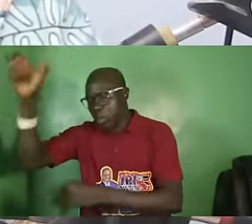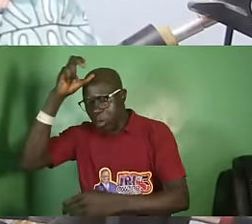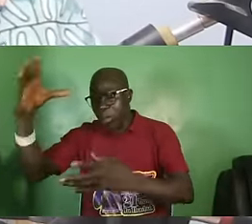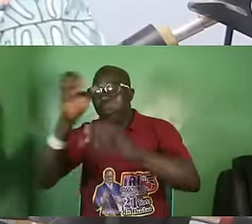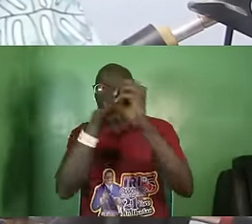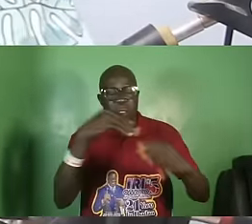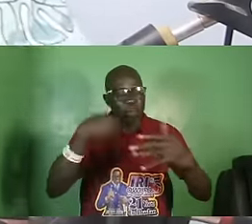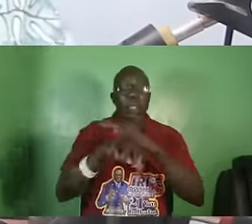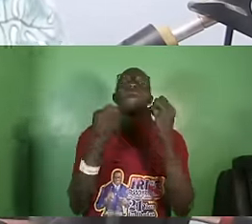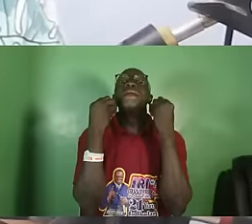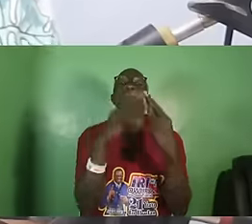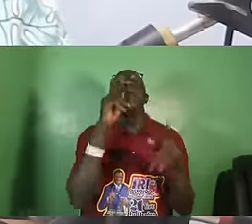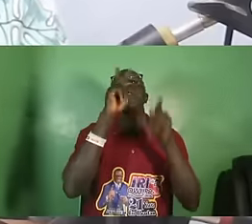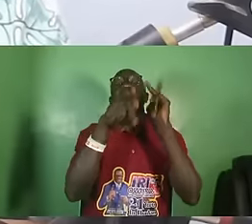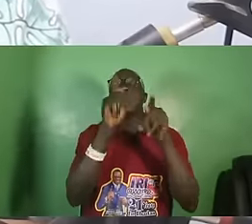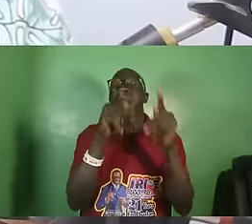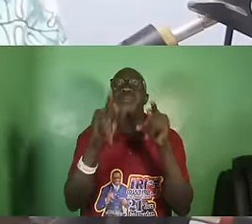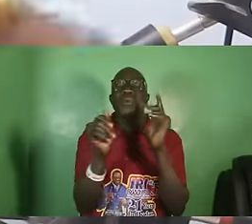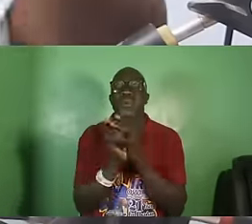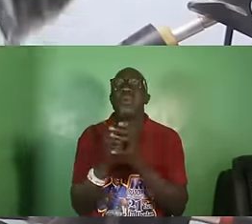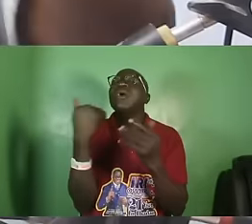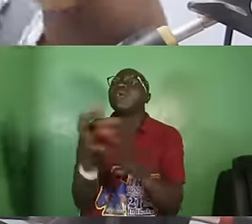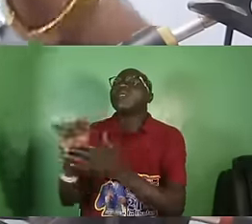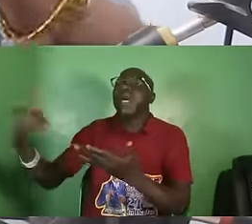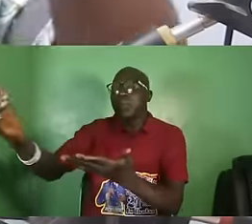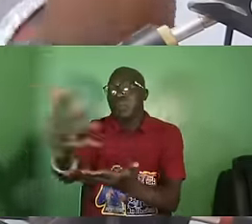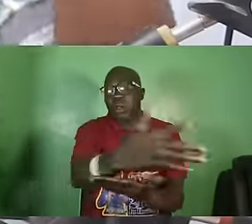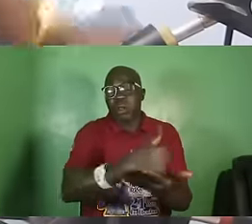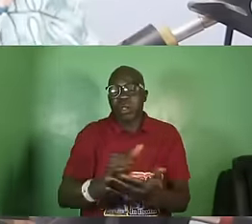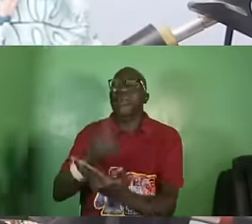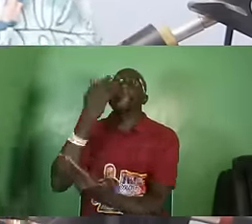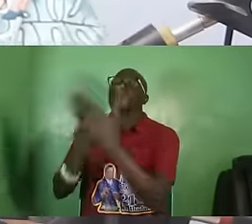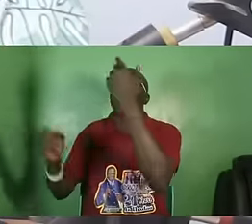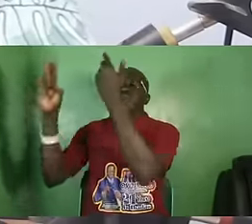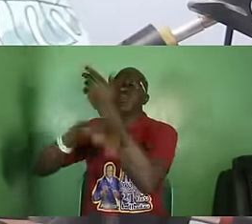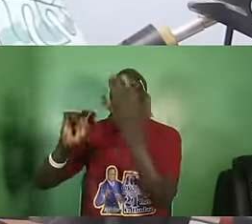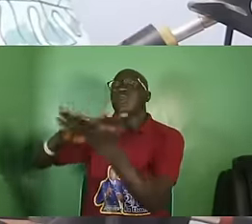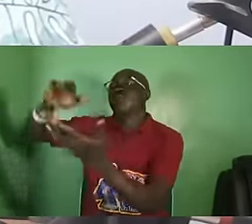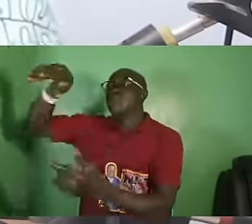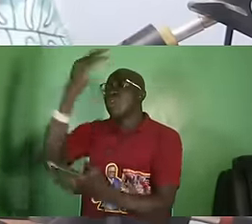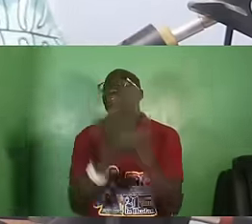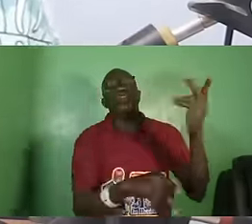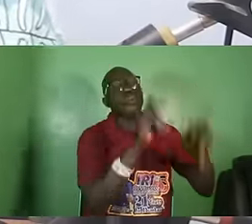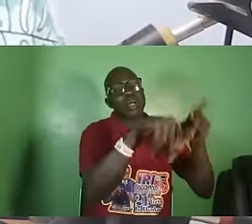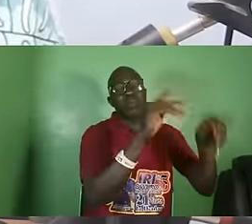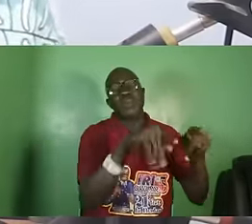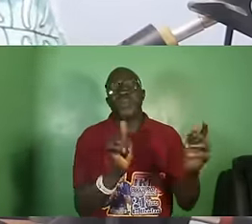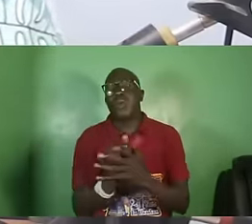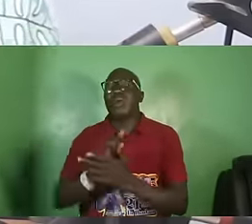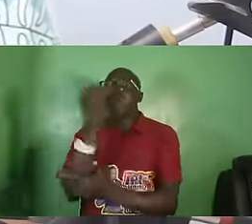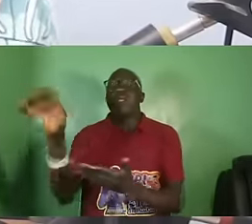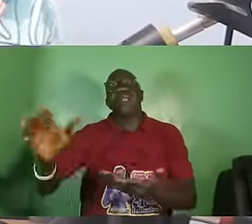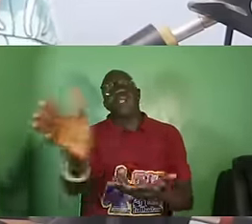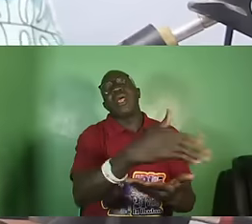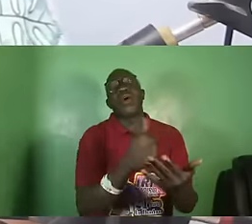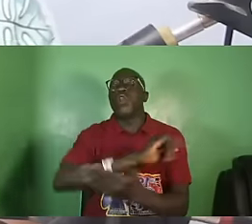blessing from them. Oh God. Multitude of people. They want to basic. They have taken away their glory. Oh God. Multitude of people. They